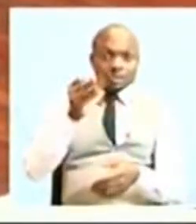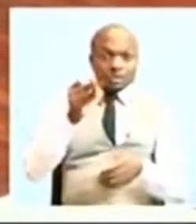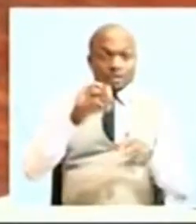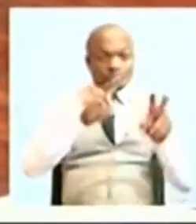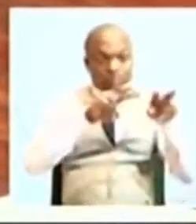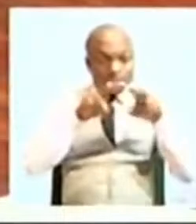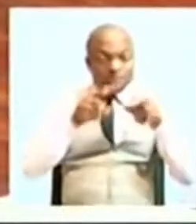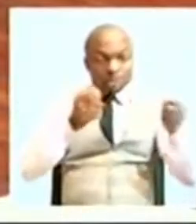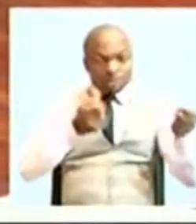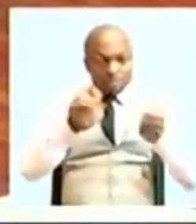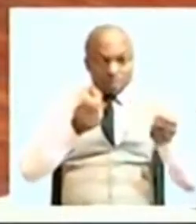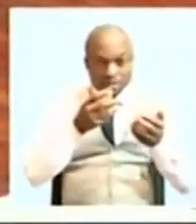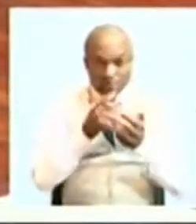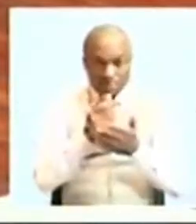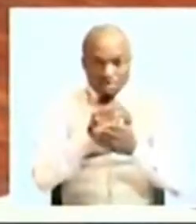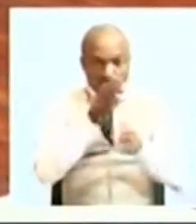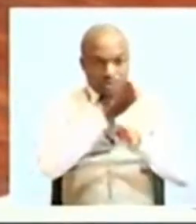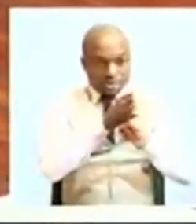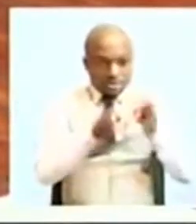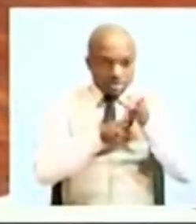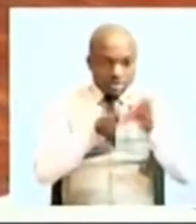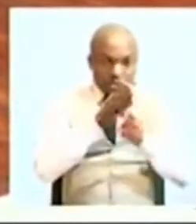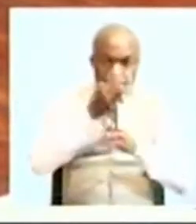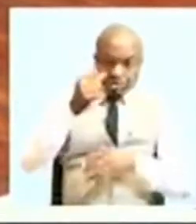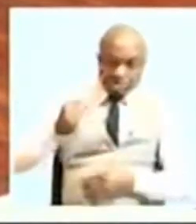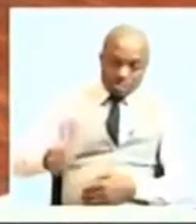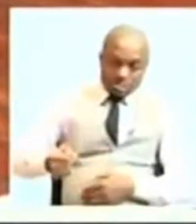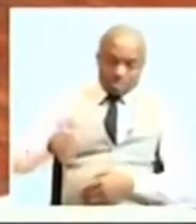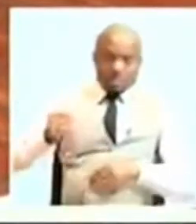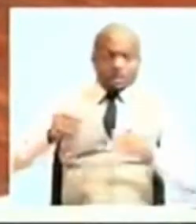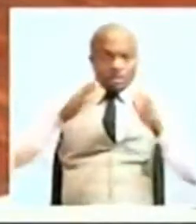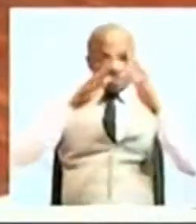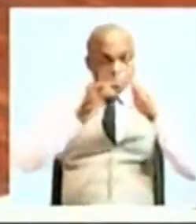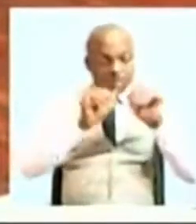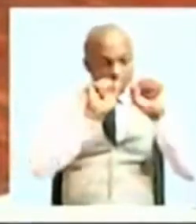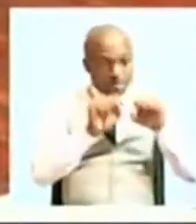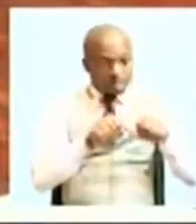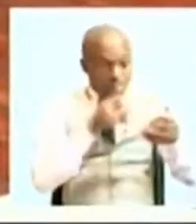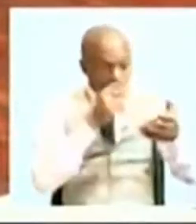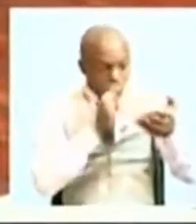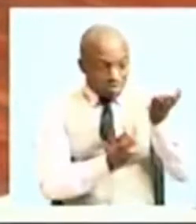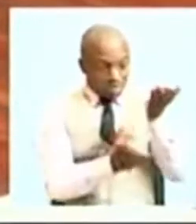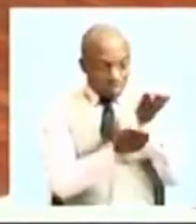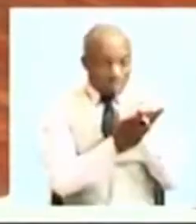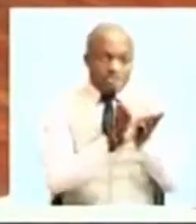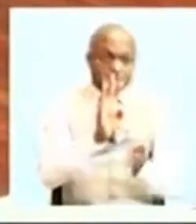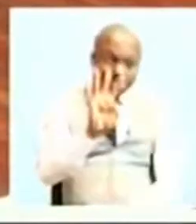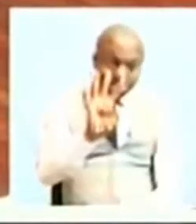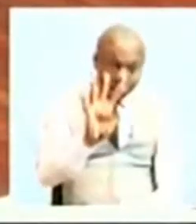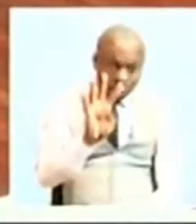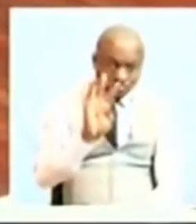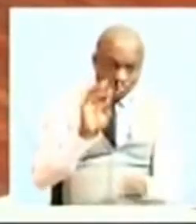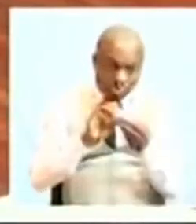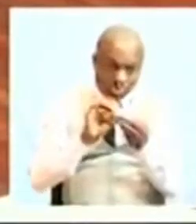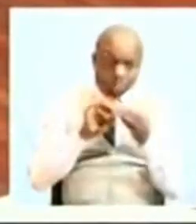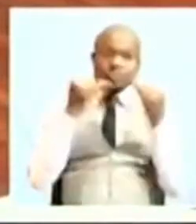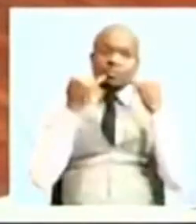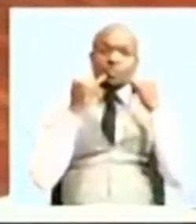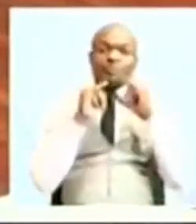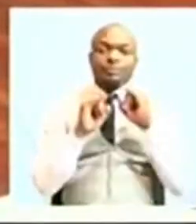and funds for construction of a Chief's Palace. Kindly refer to Appendix 4 for details. Remedial